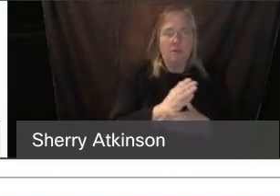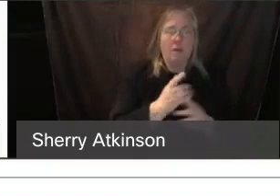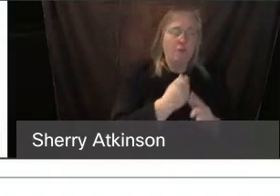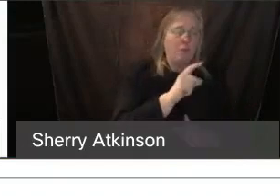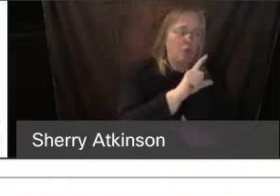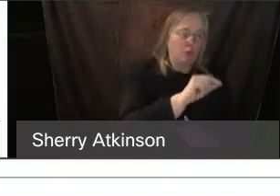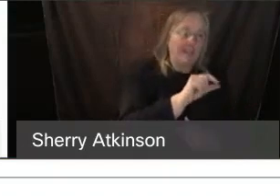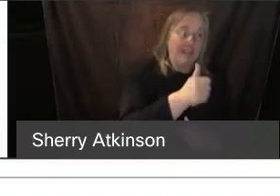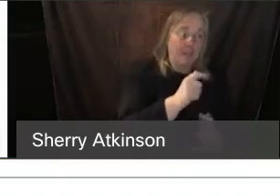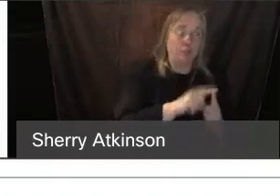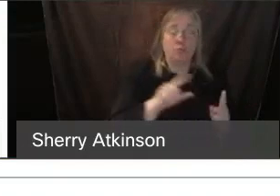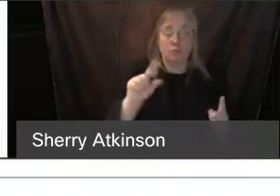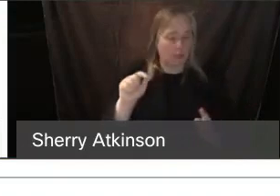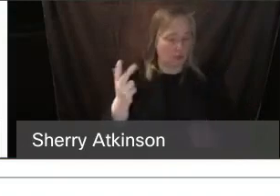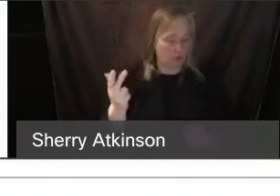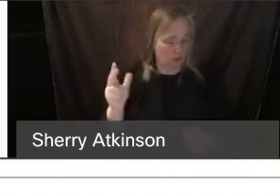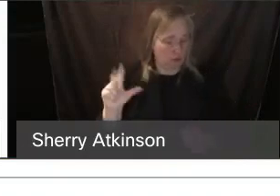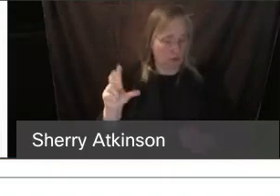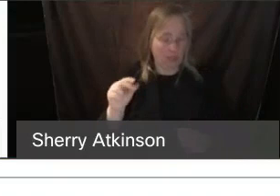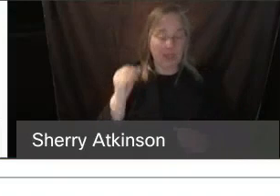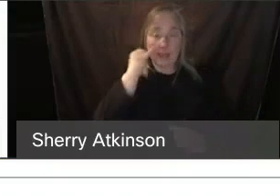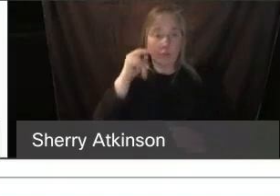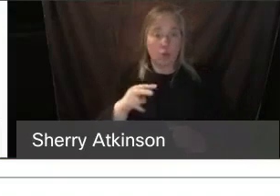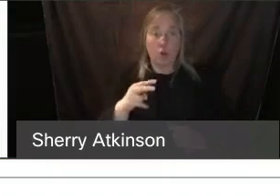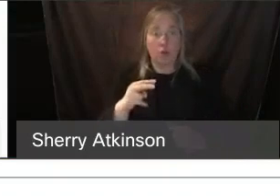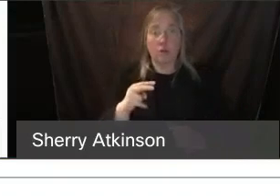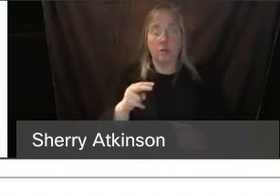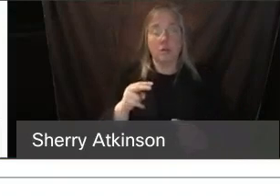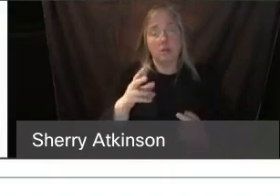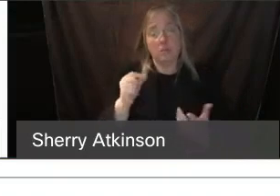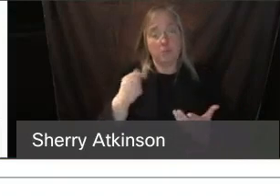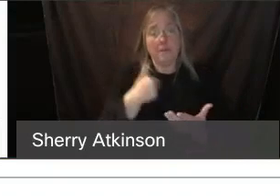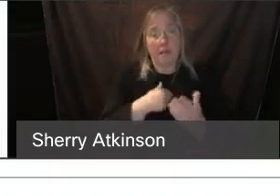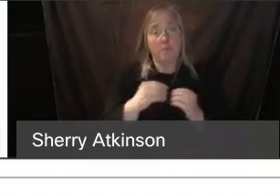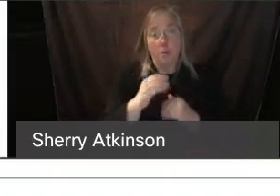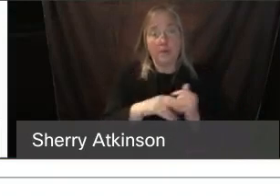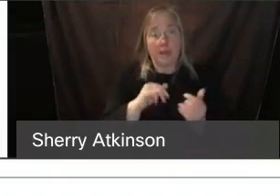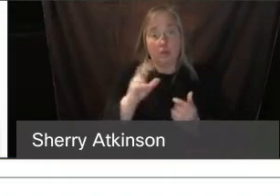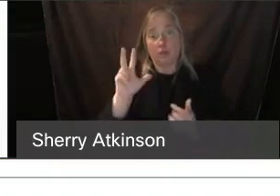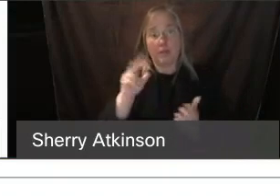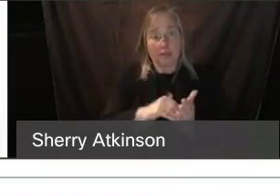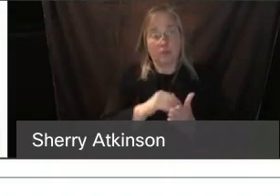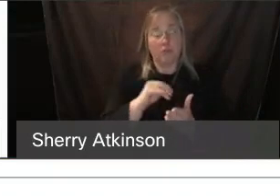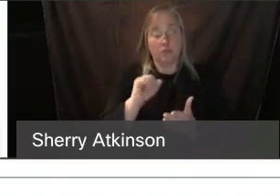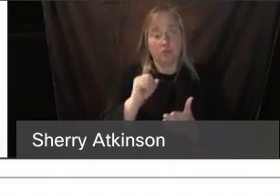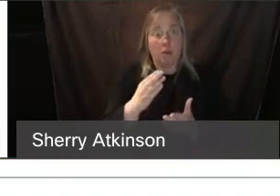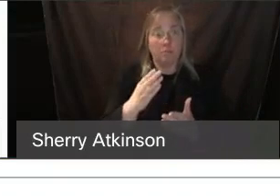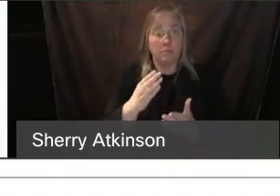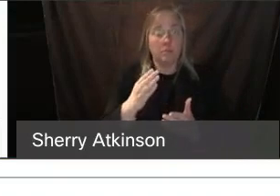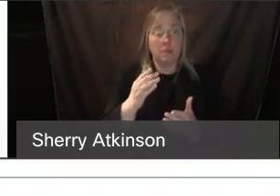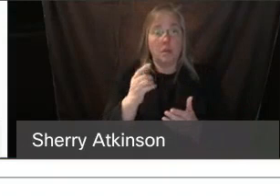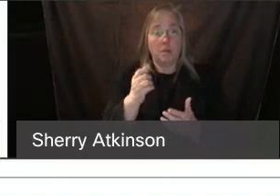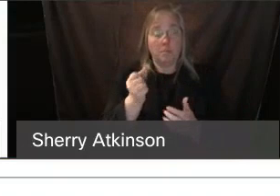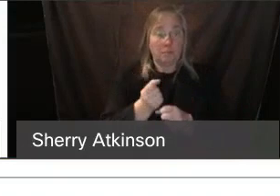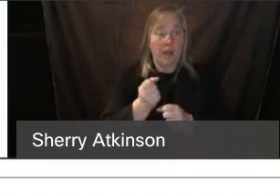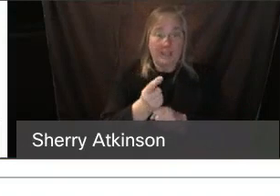historically, we've actually had more than 3,000 jobs per year on average the last 10 years, largely because of BRAC and 4B growth. There's been a lot of